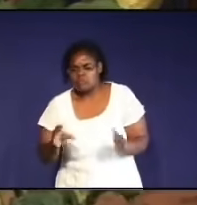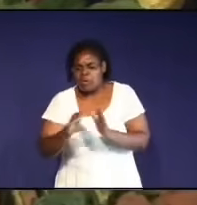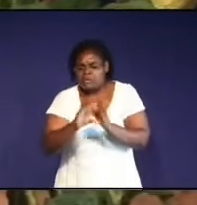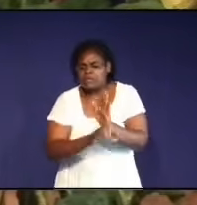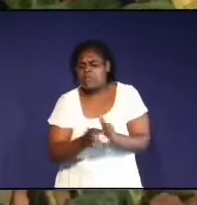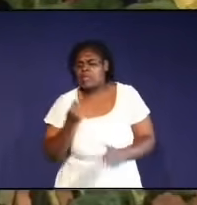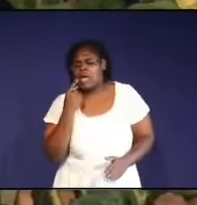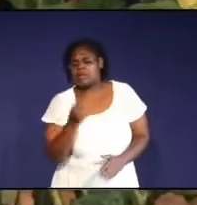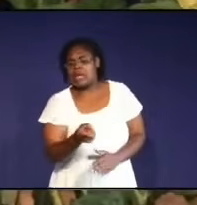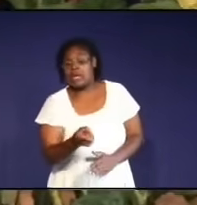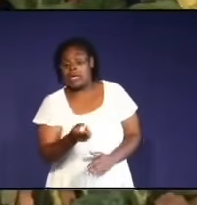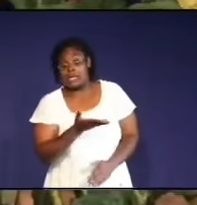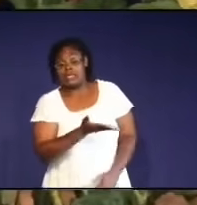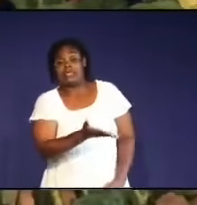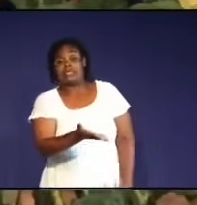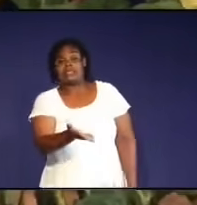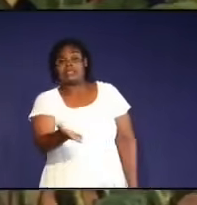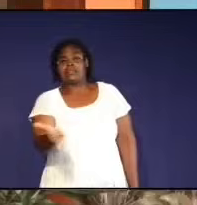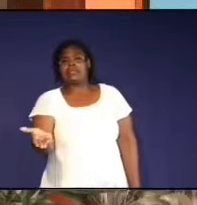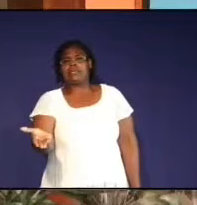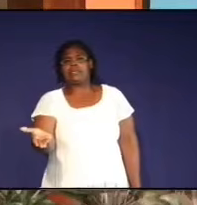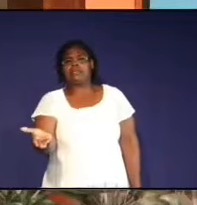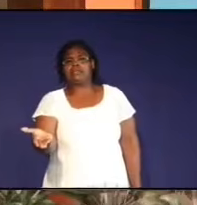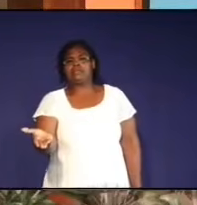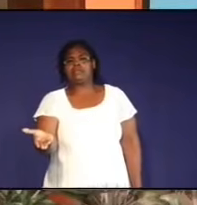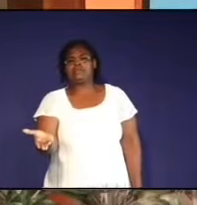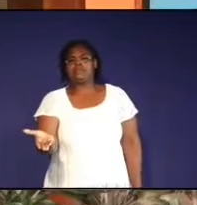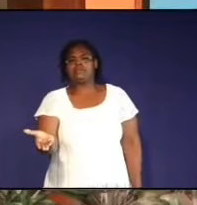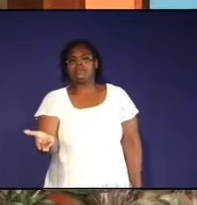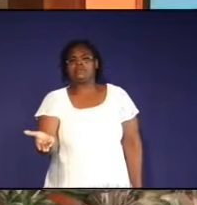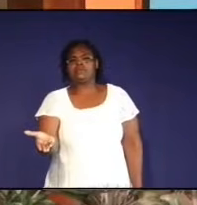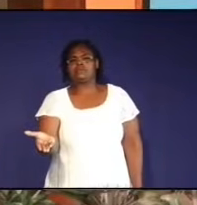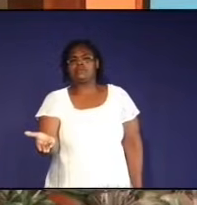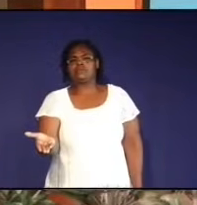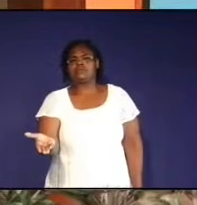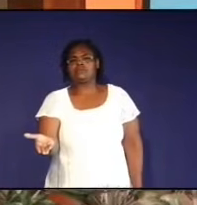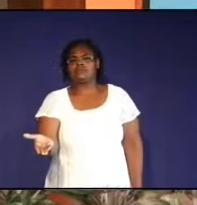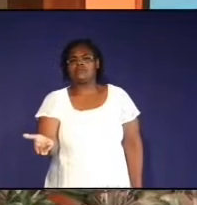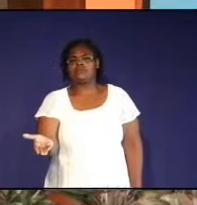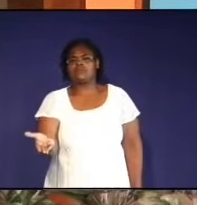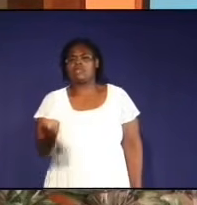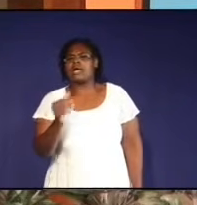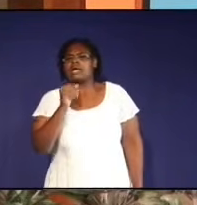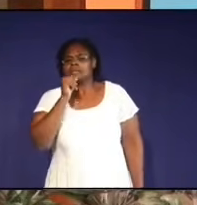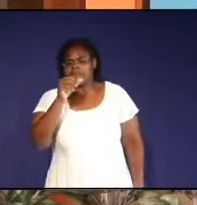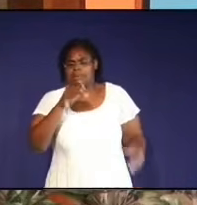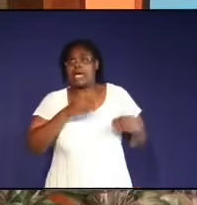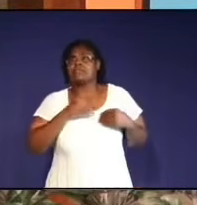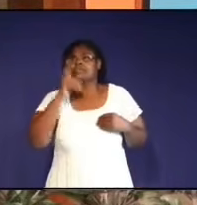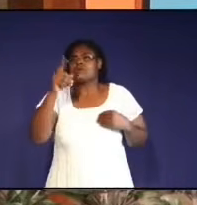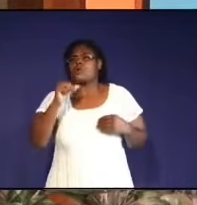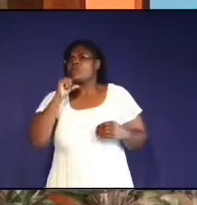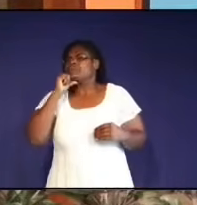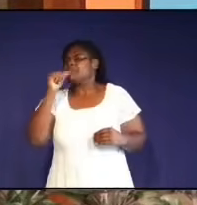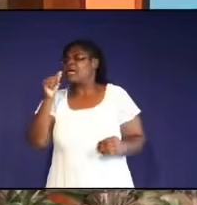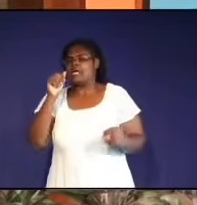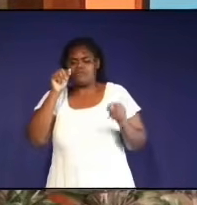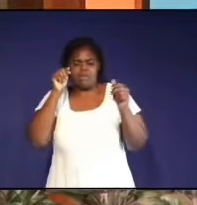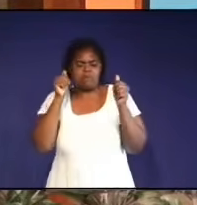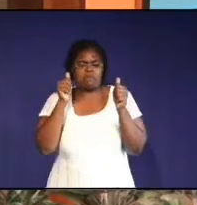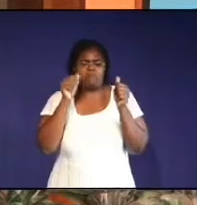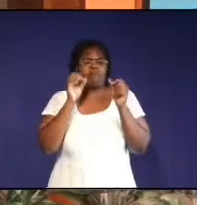He said, they without us will not be made perfect. In other words,